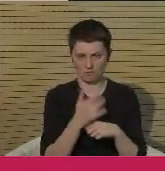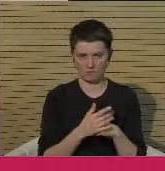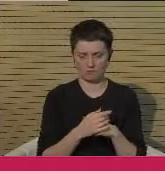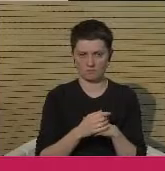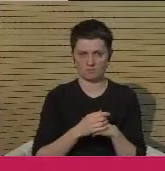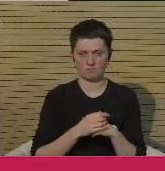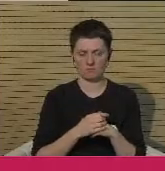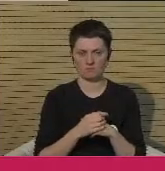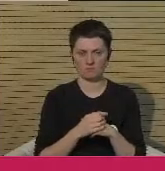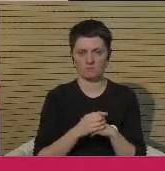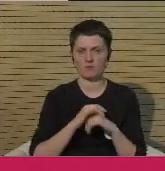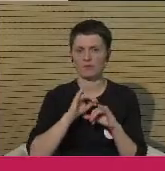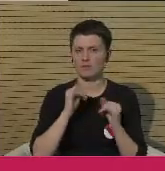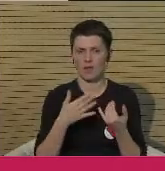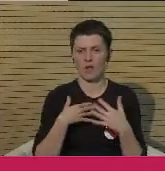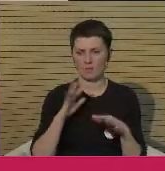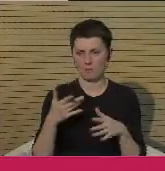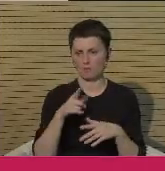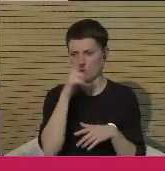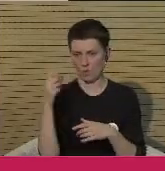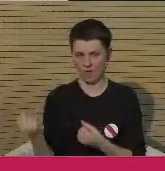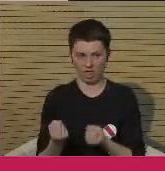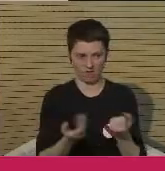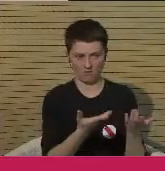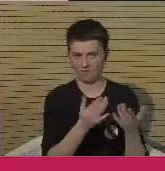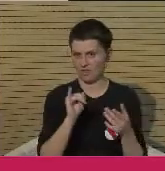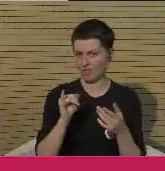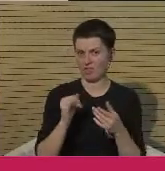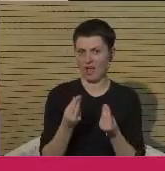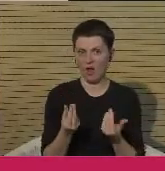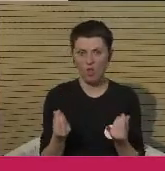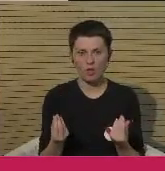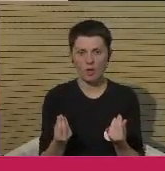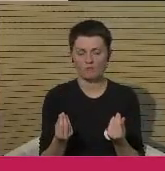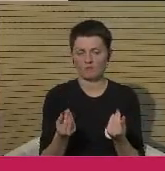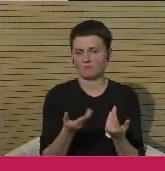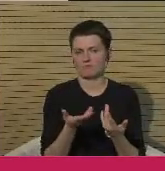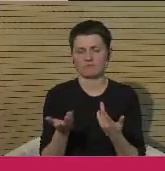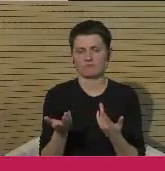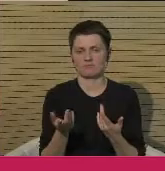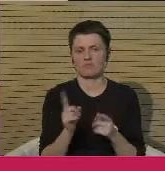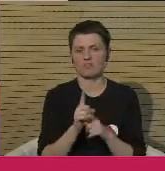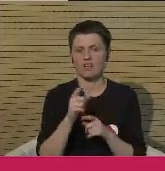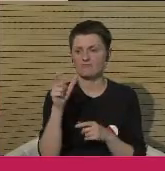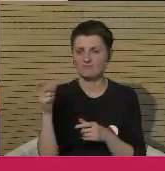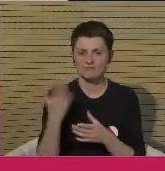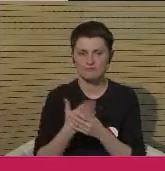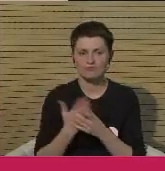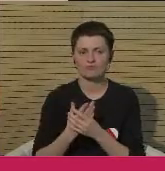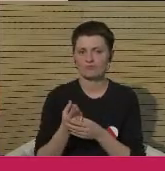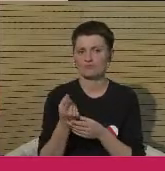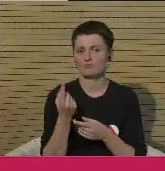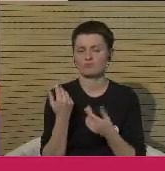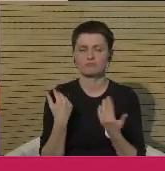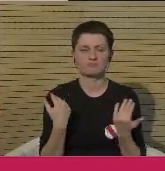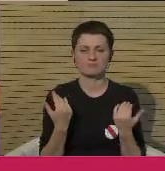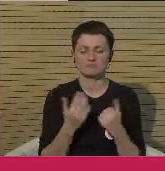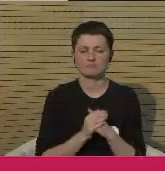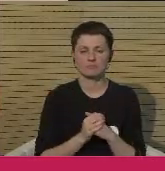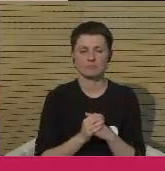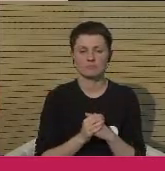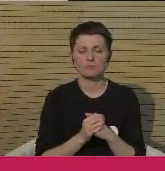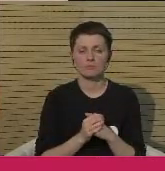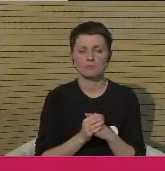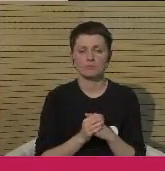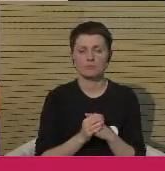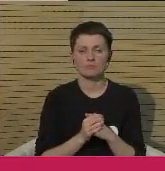is it going to be, how are we going to engage people or economy to cooperate with people as with Russia